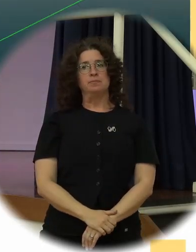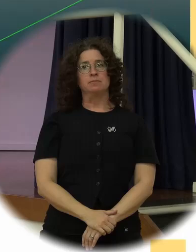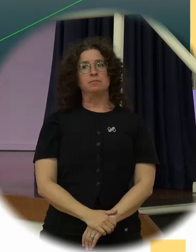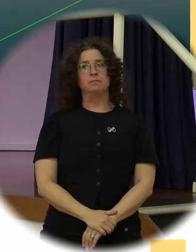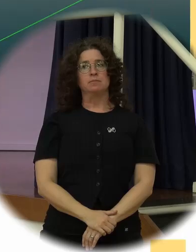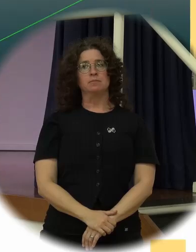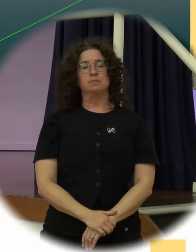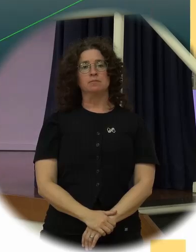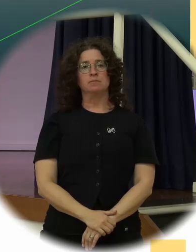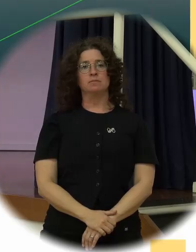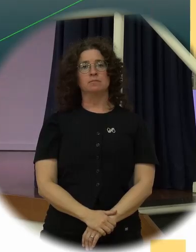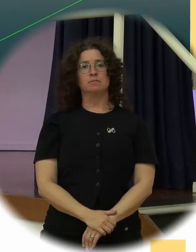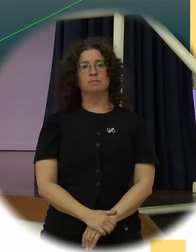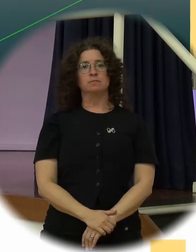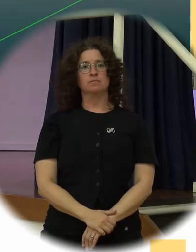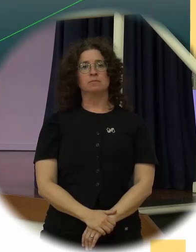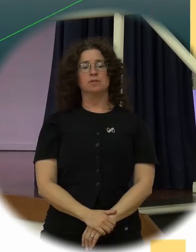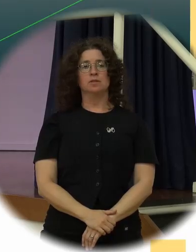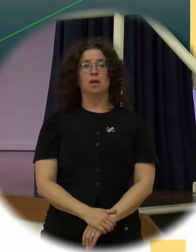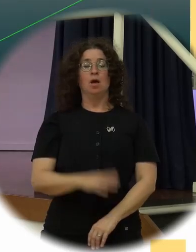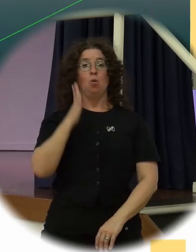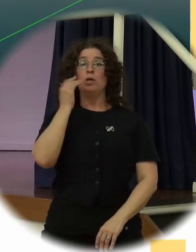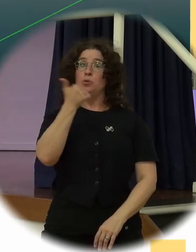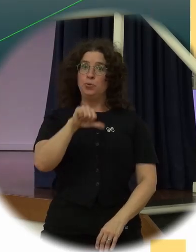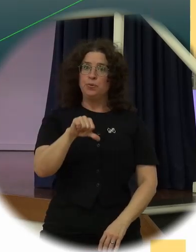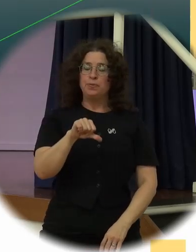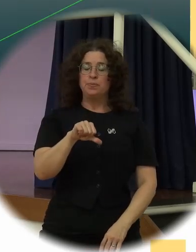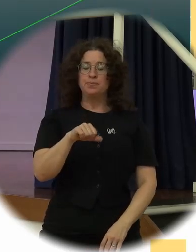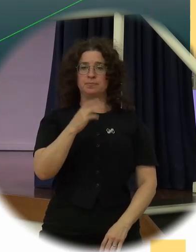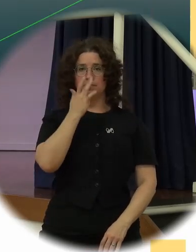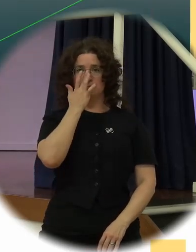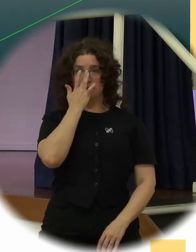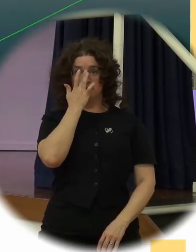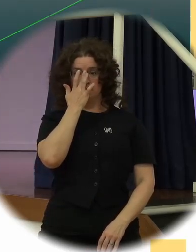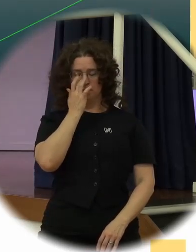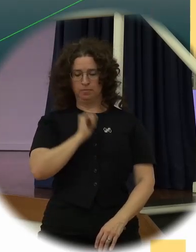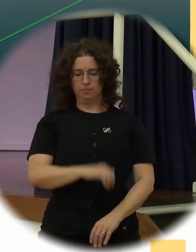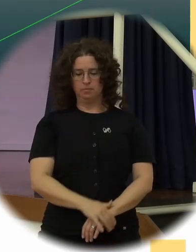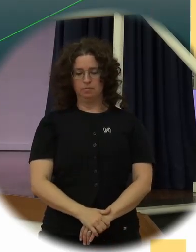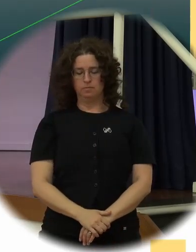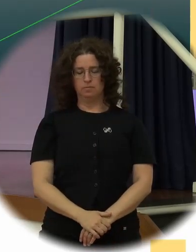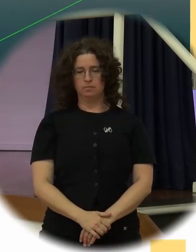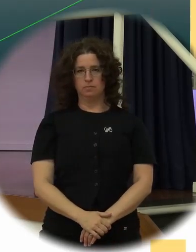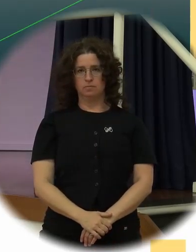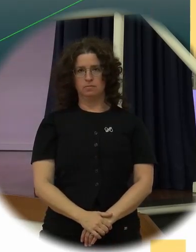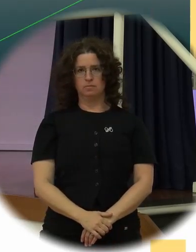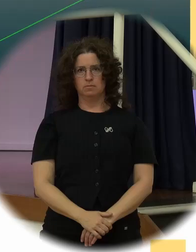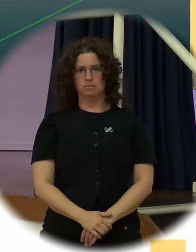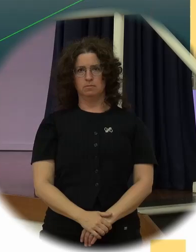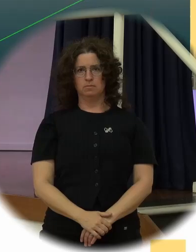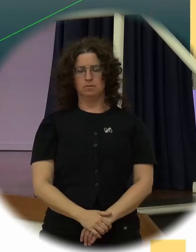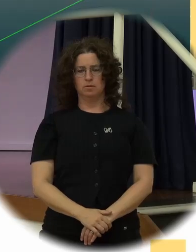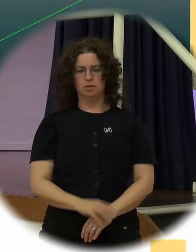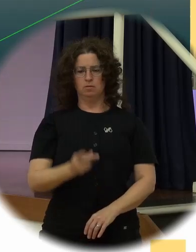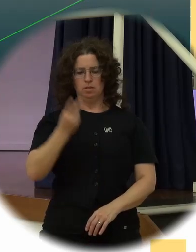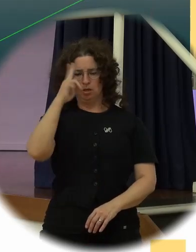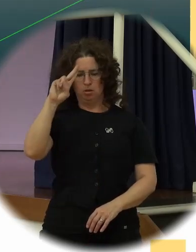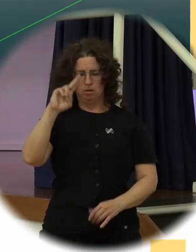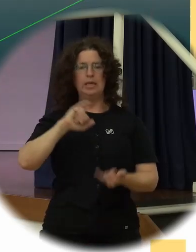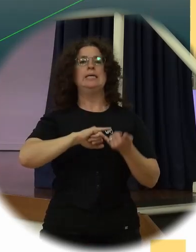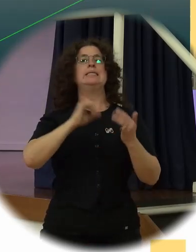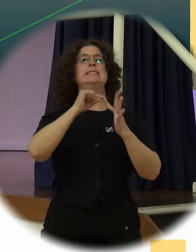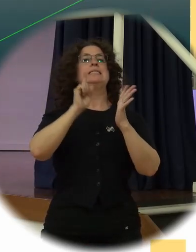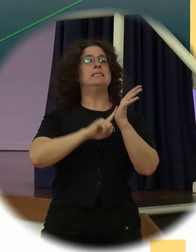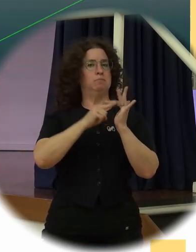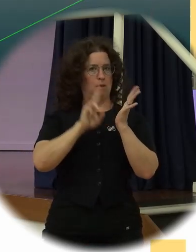And then when you start applying this, if you're using something like what did I call it? Forgot this. Spline.